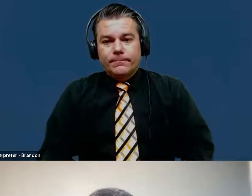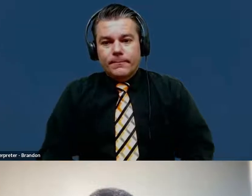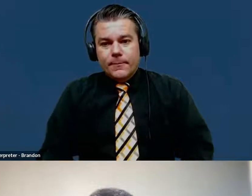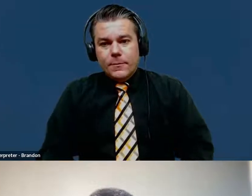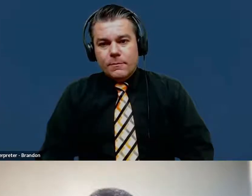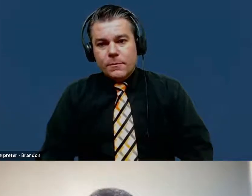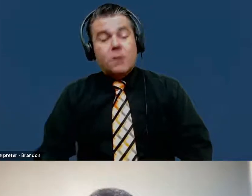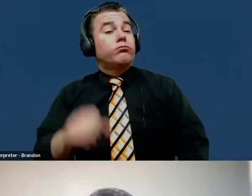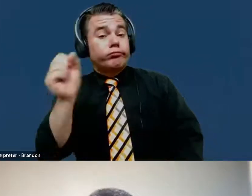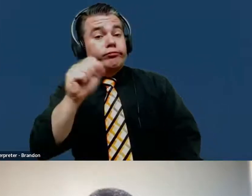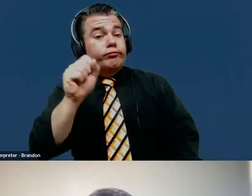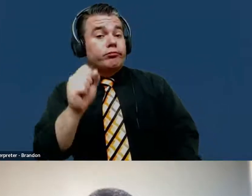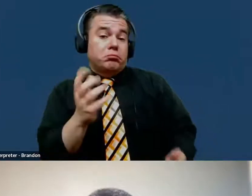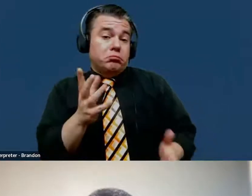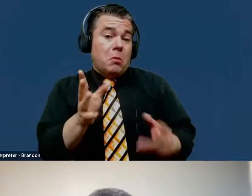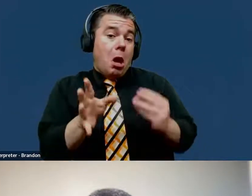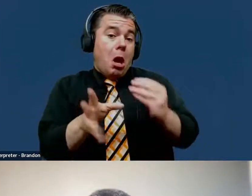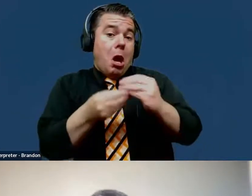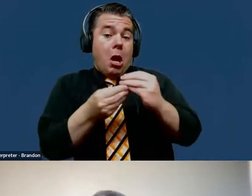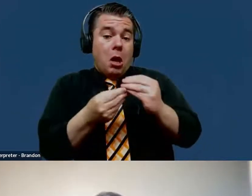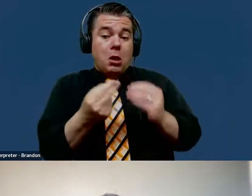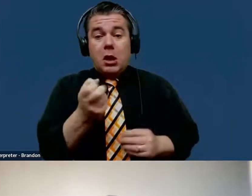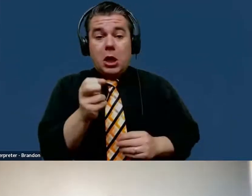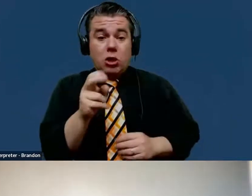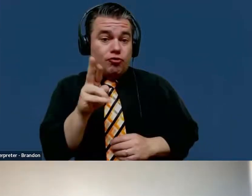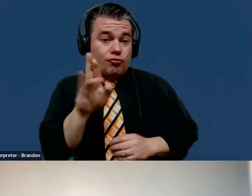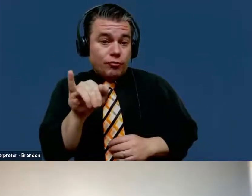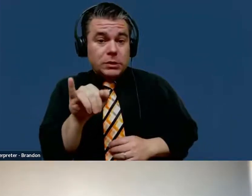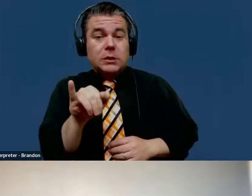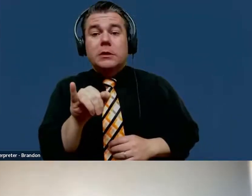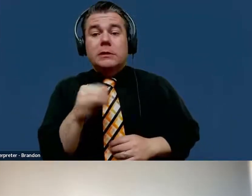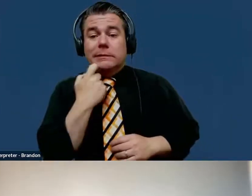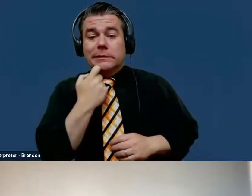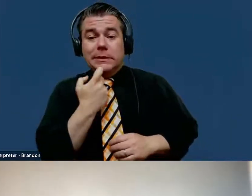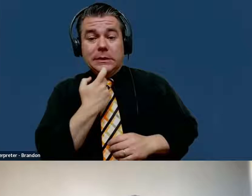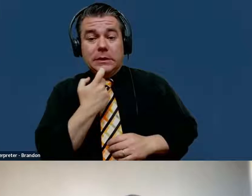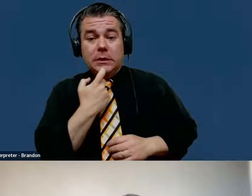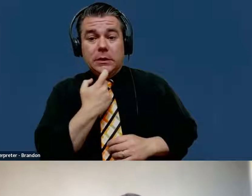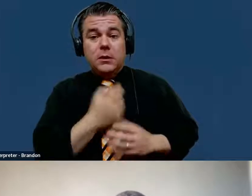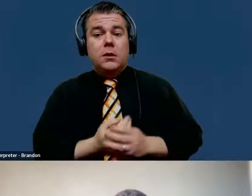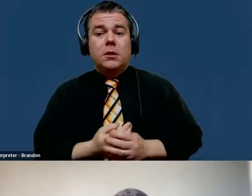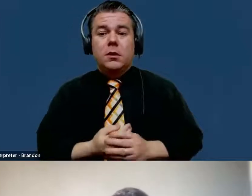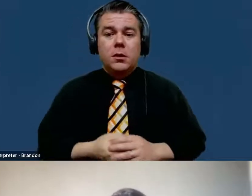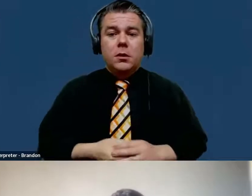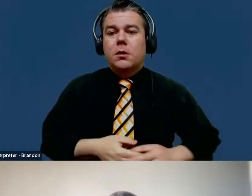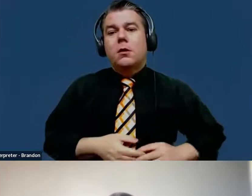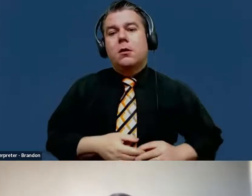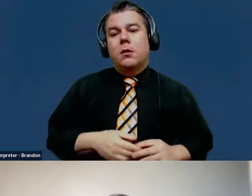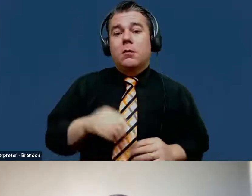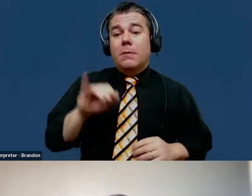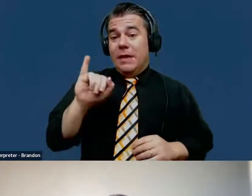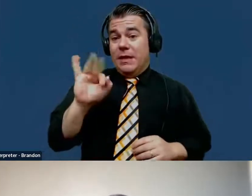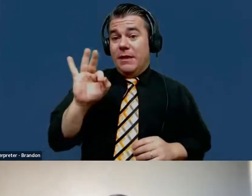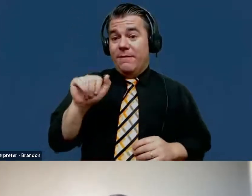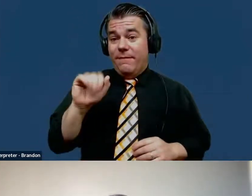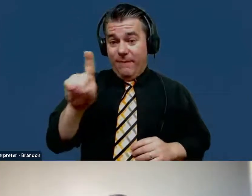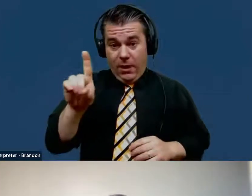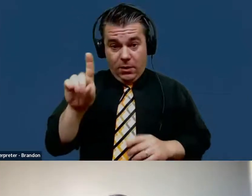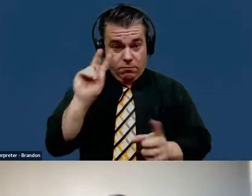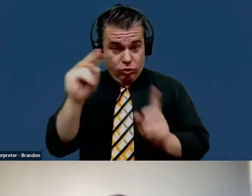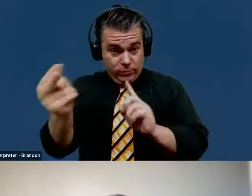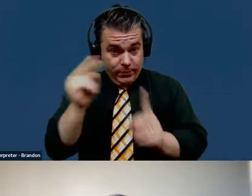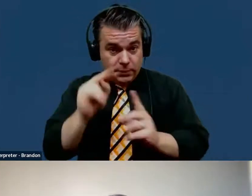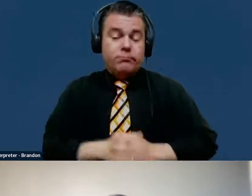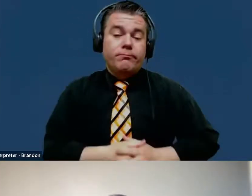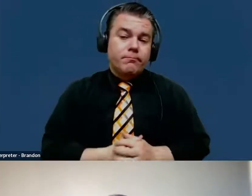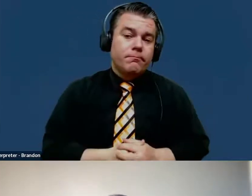Yeah, maybe to add on what Henry is just saying. So from an IFAD perspective, I think